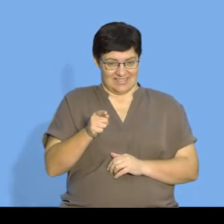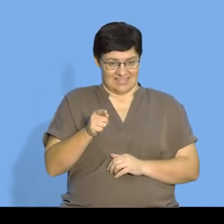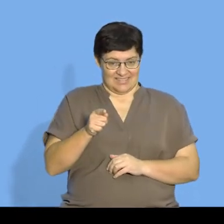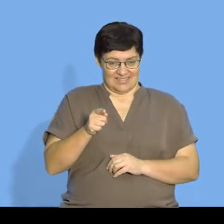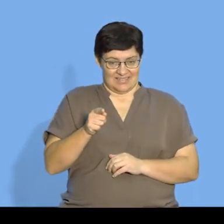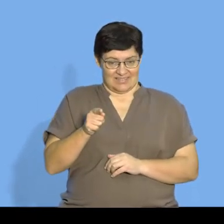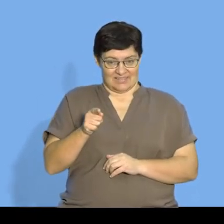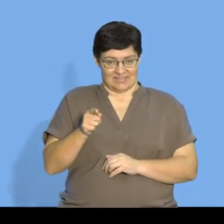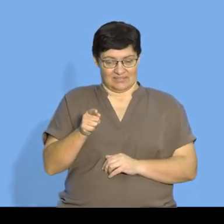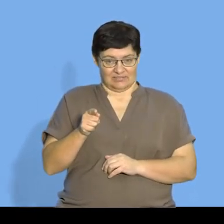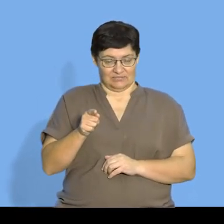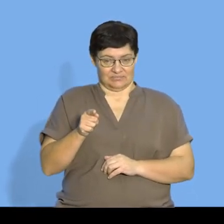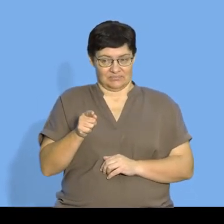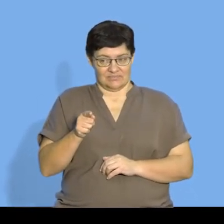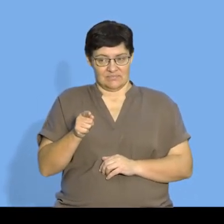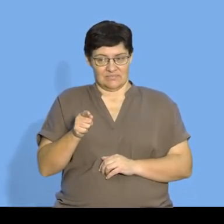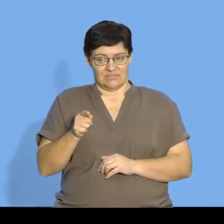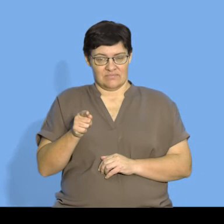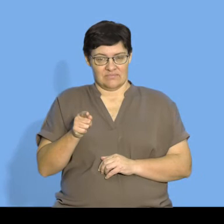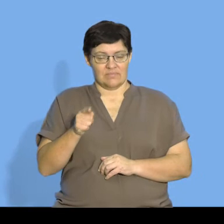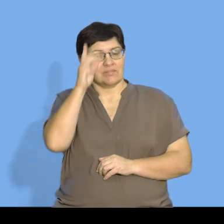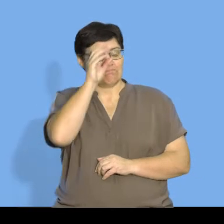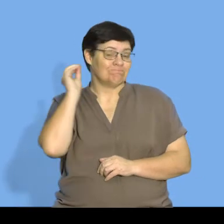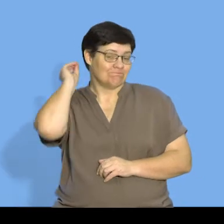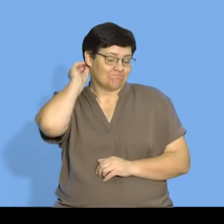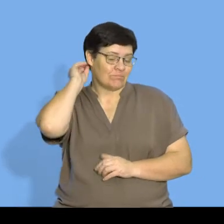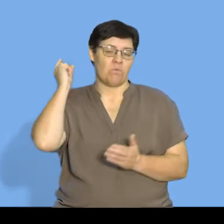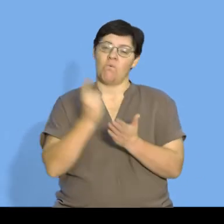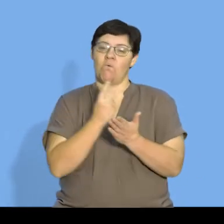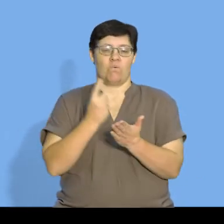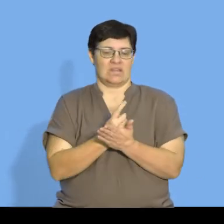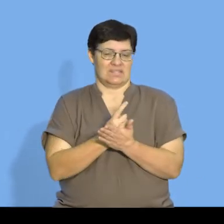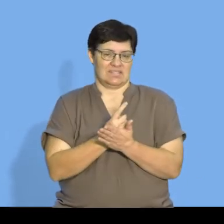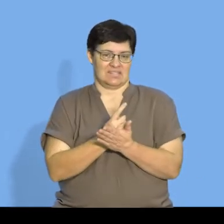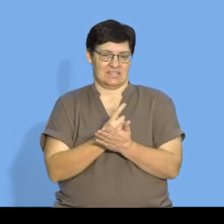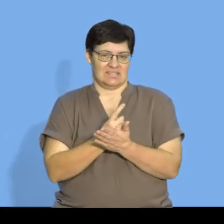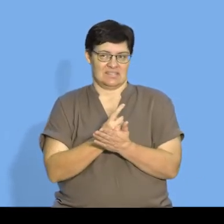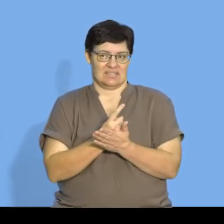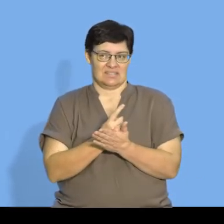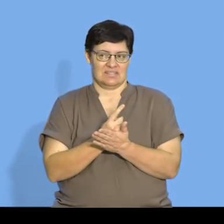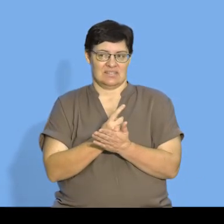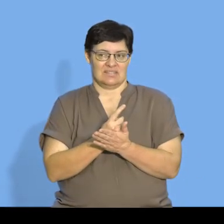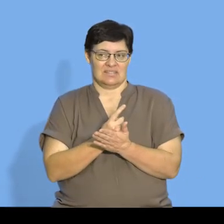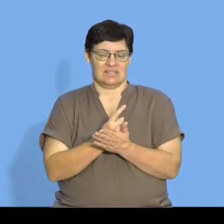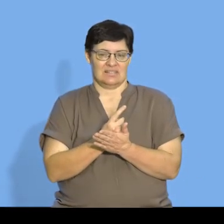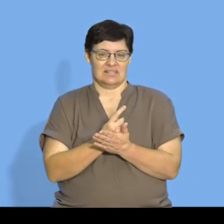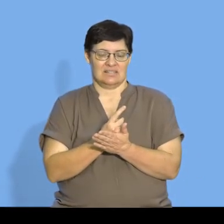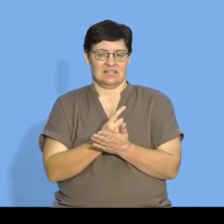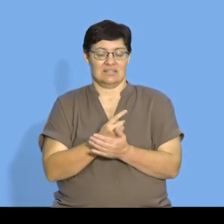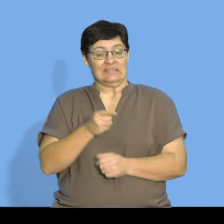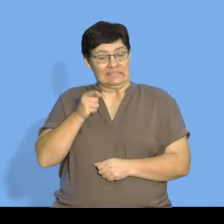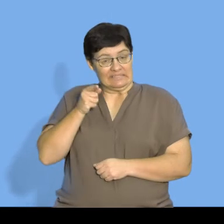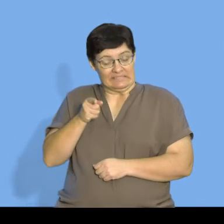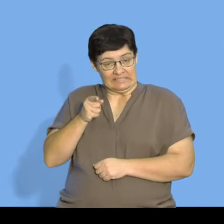figure that we're looking for. Okay. And we always take into consideration we always take into consideration